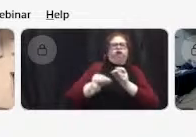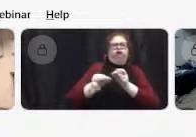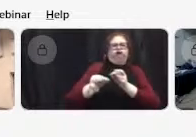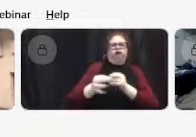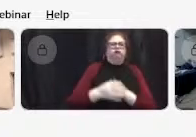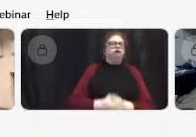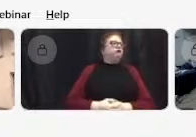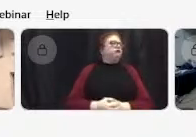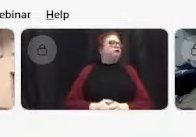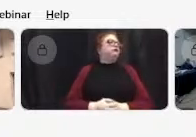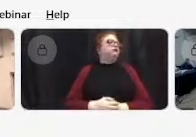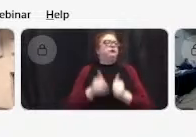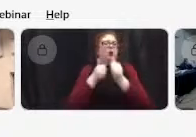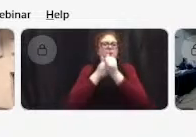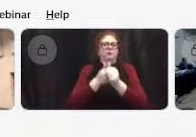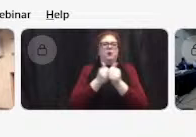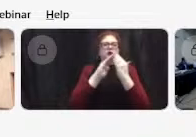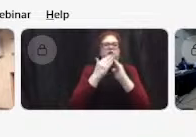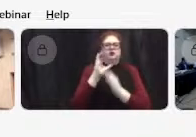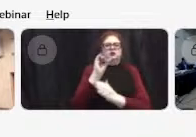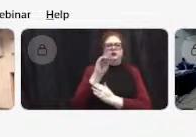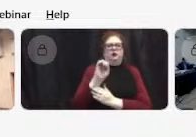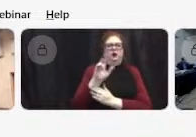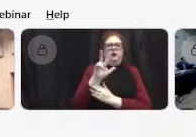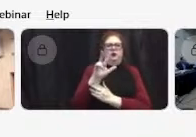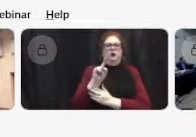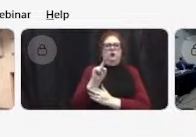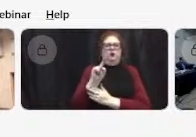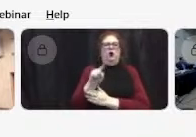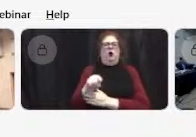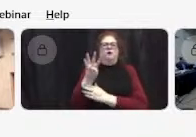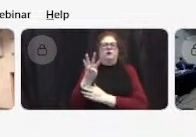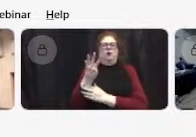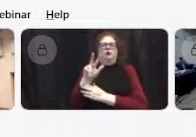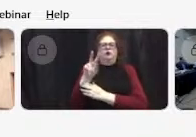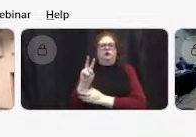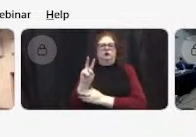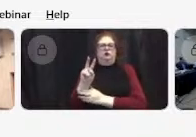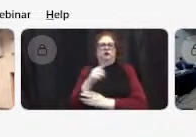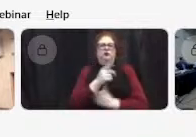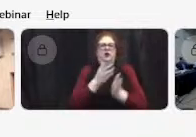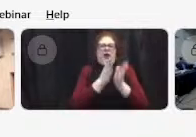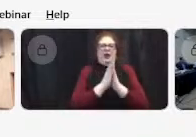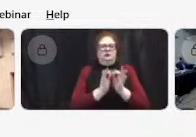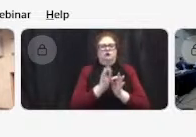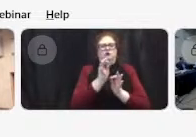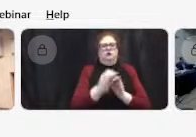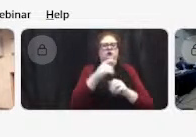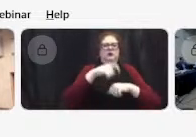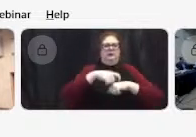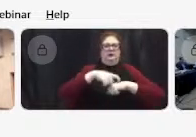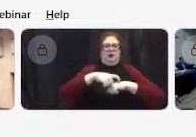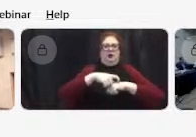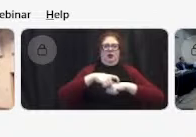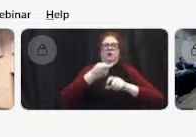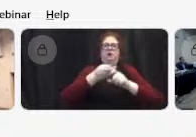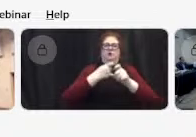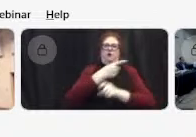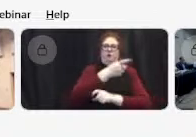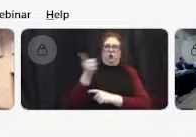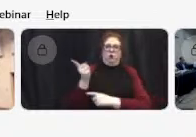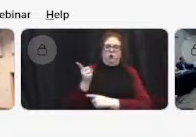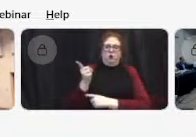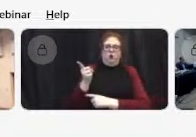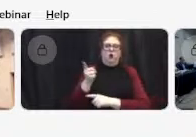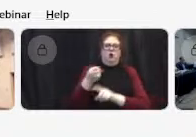Per City Code, Section 31432, the applicant is requesting an extension of time from the Planning Commission on the previously issued